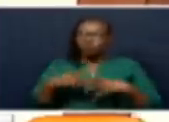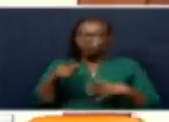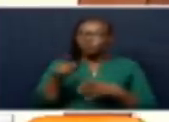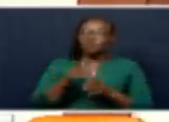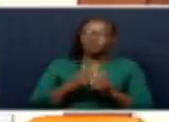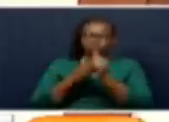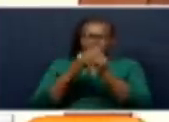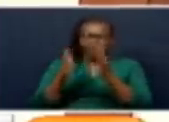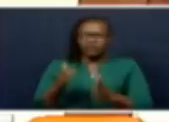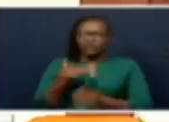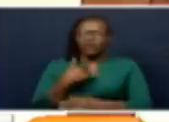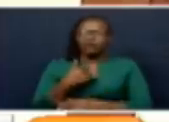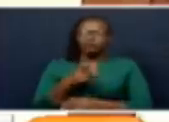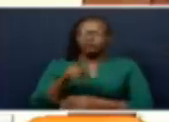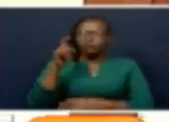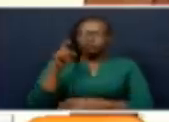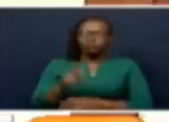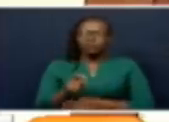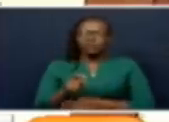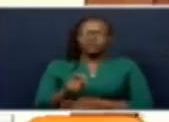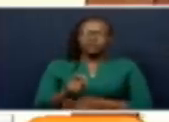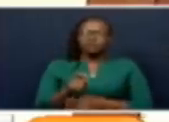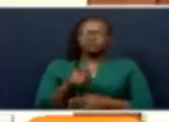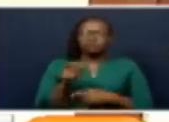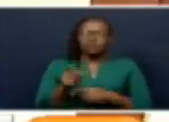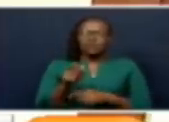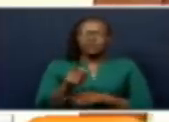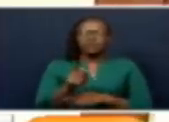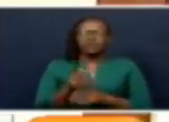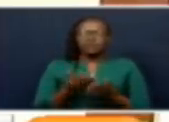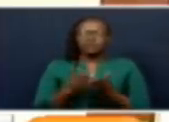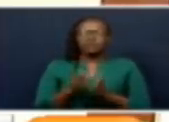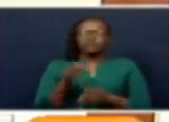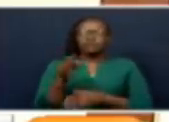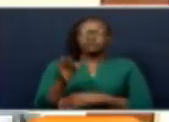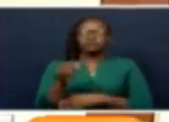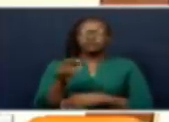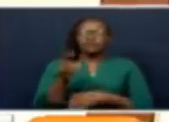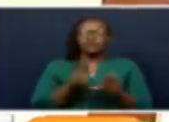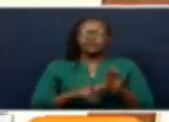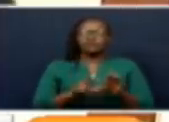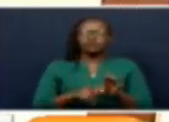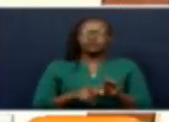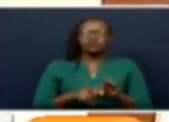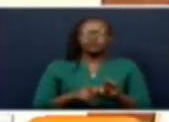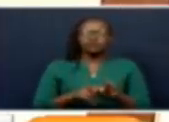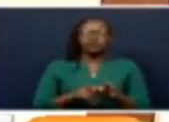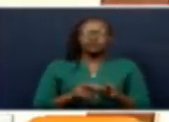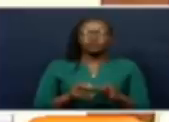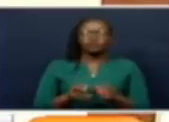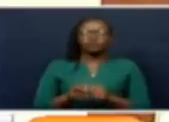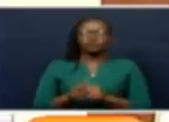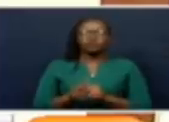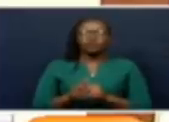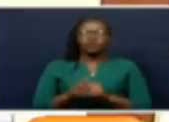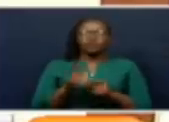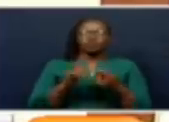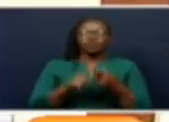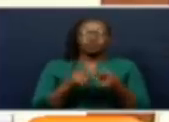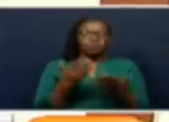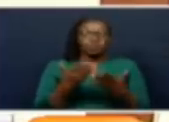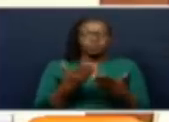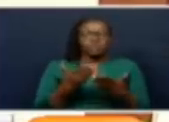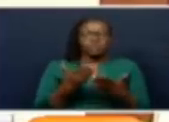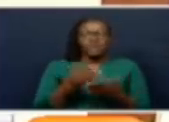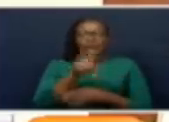You must plant a sense of direction into the masses that you are leading. Mm. And people must believe in you that you are a leader. What look,